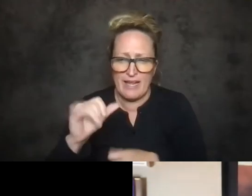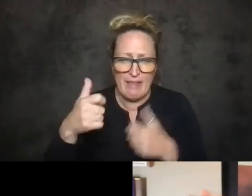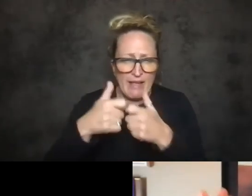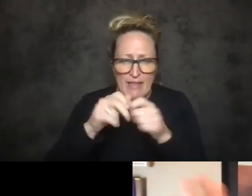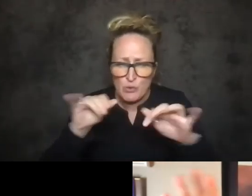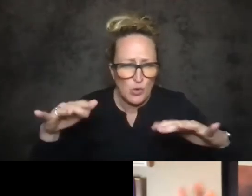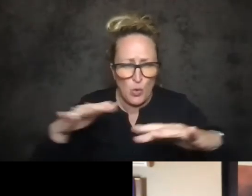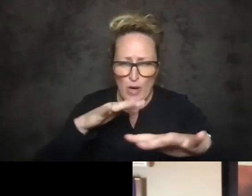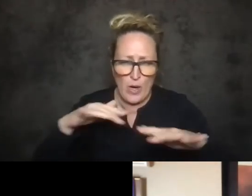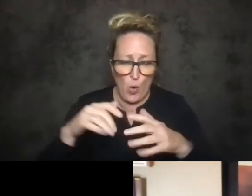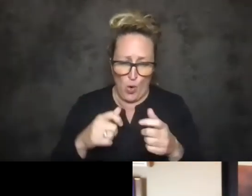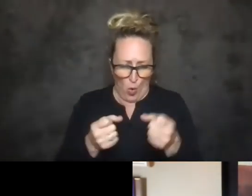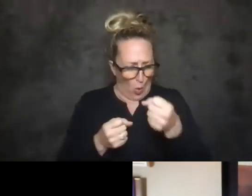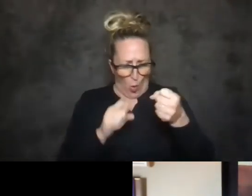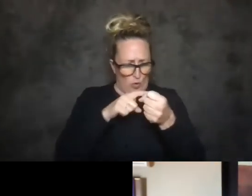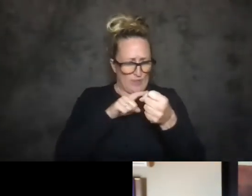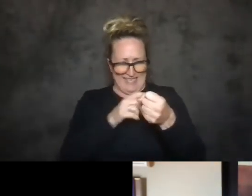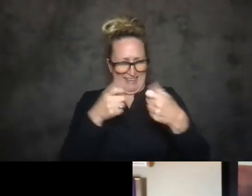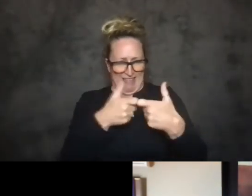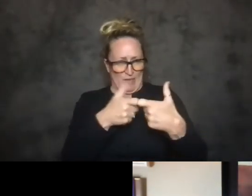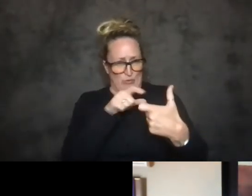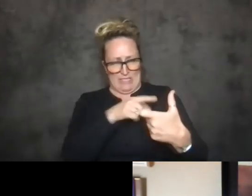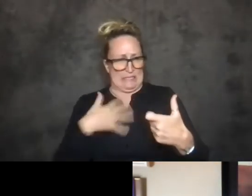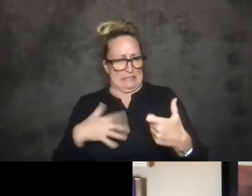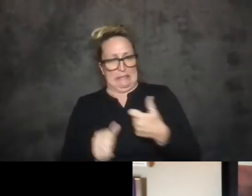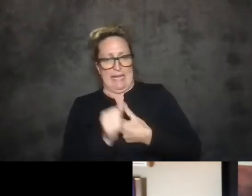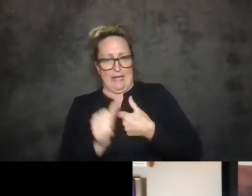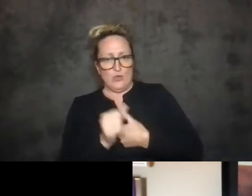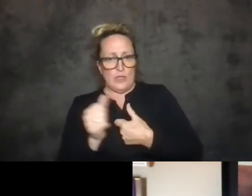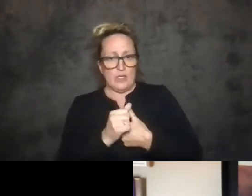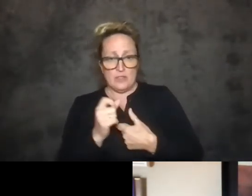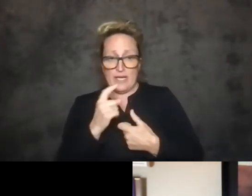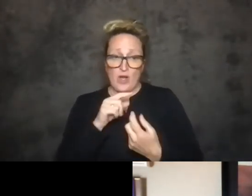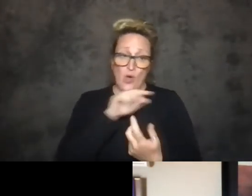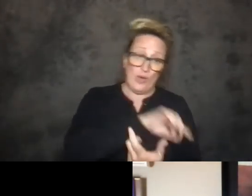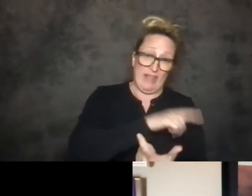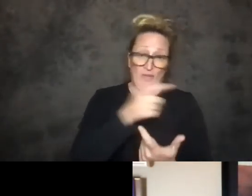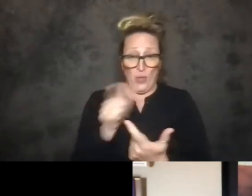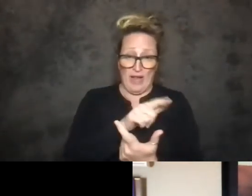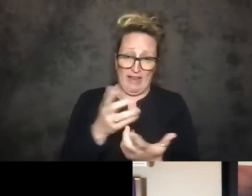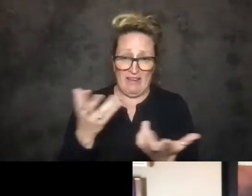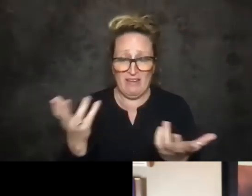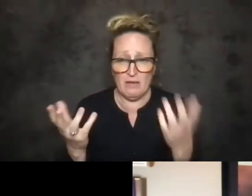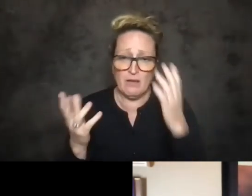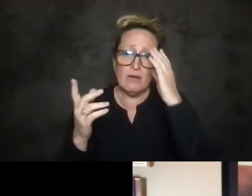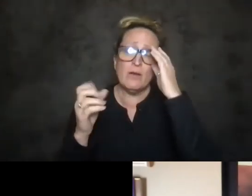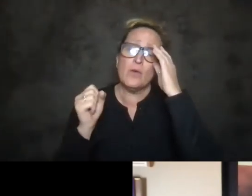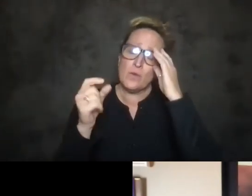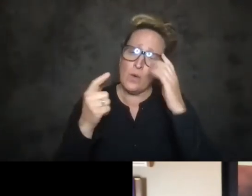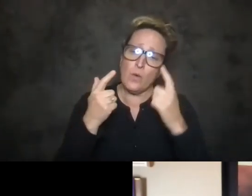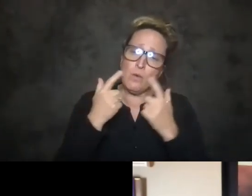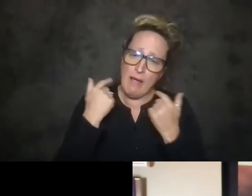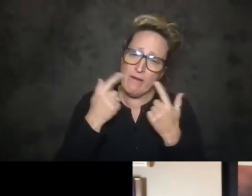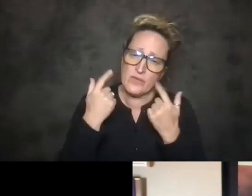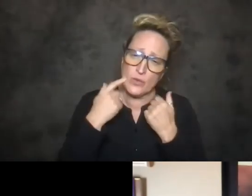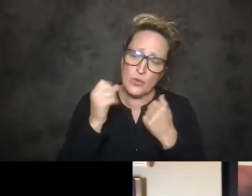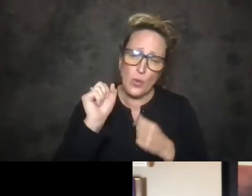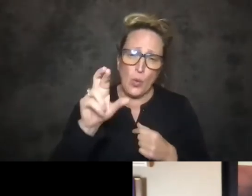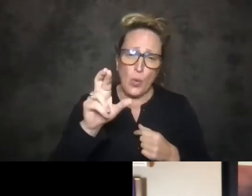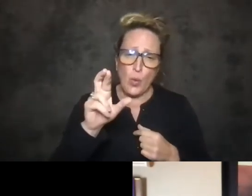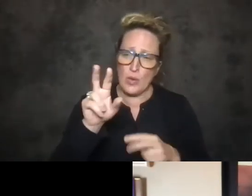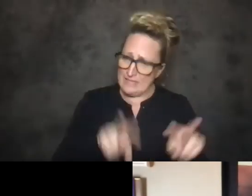or holding an electric, you know, it's dangerous and it can go either way. And so laughter, or, you know,